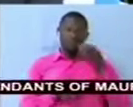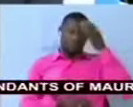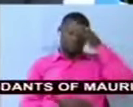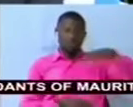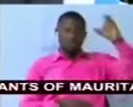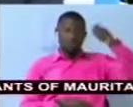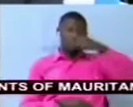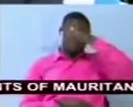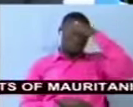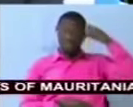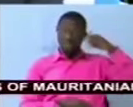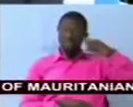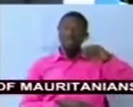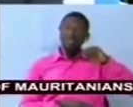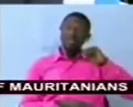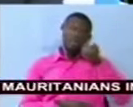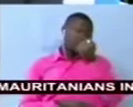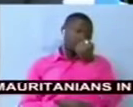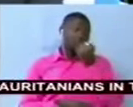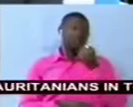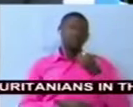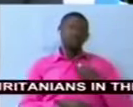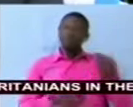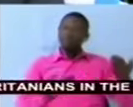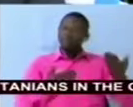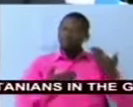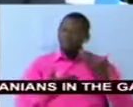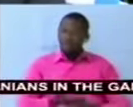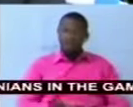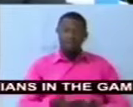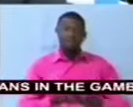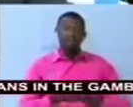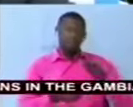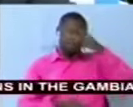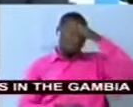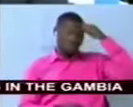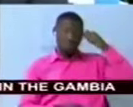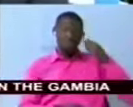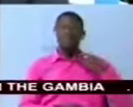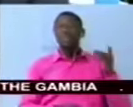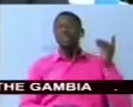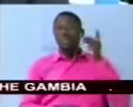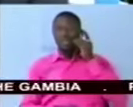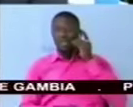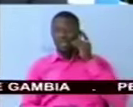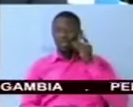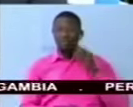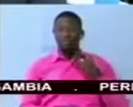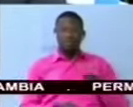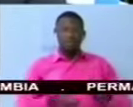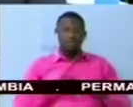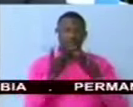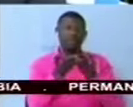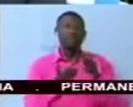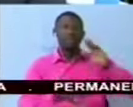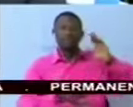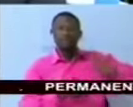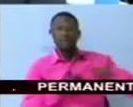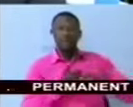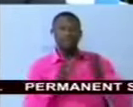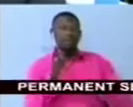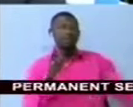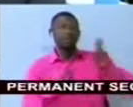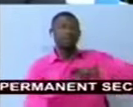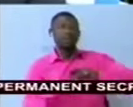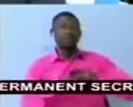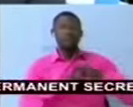hard to conclude its work by that date and submit its final report containing its findings